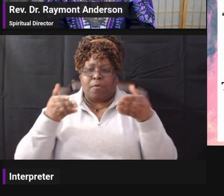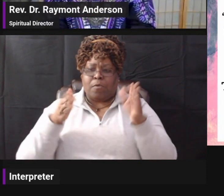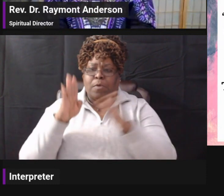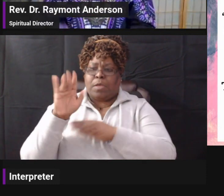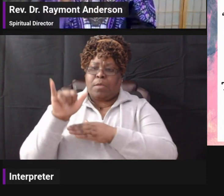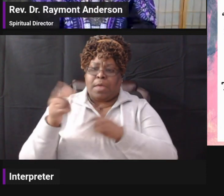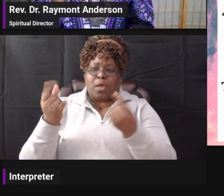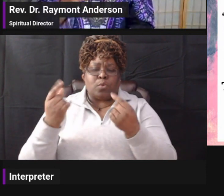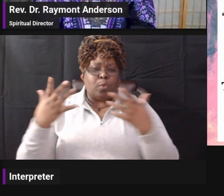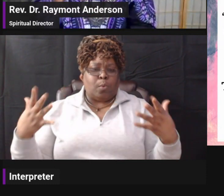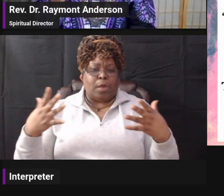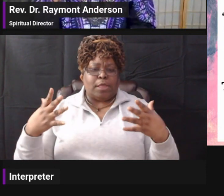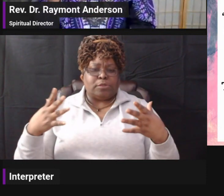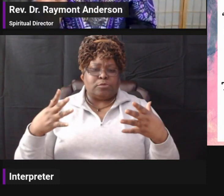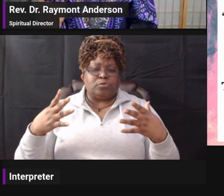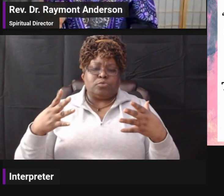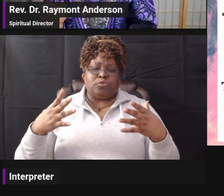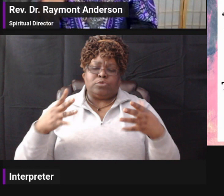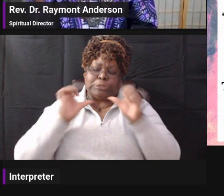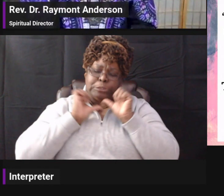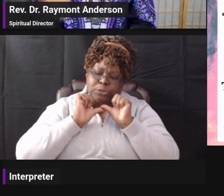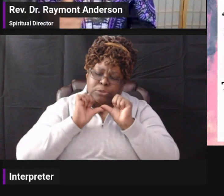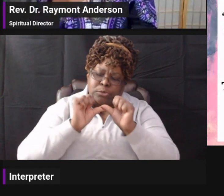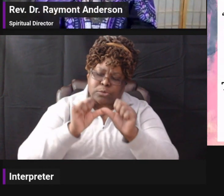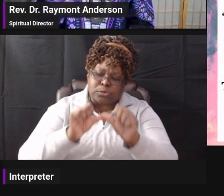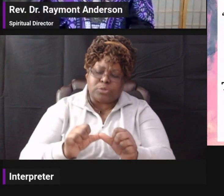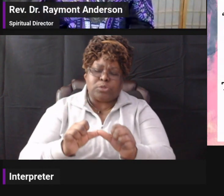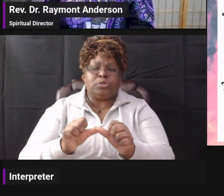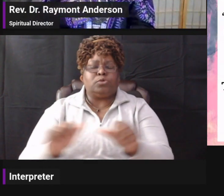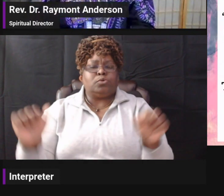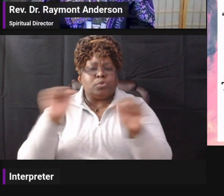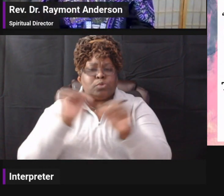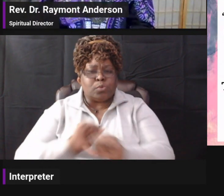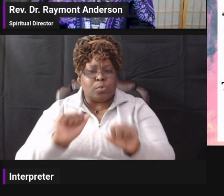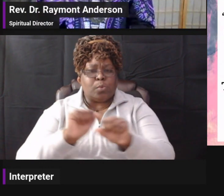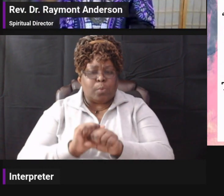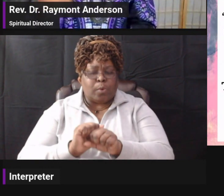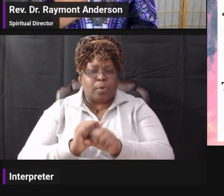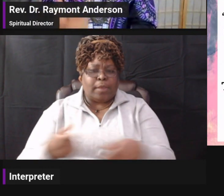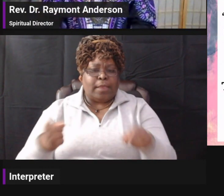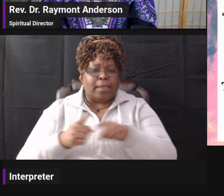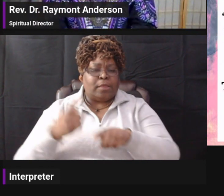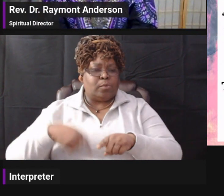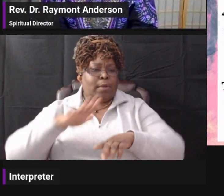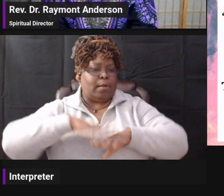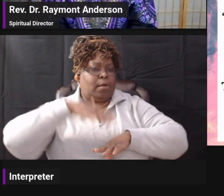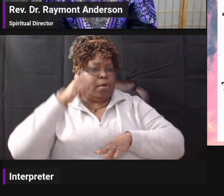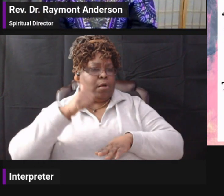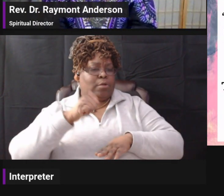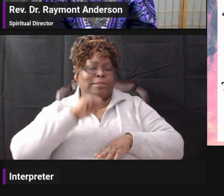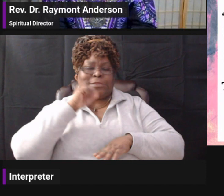more powerful ways by picking up the torches and continuing the works as we're called to